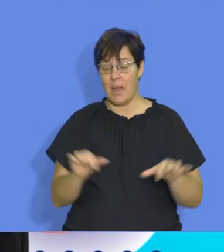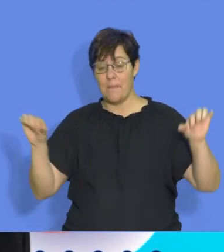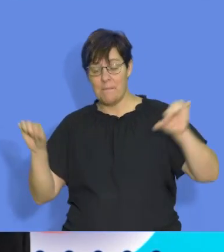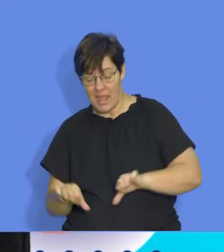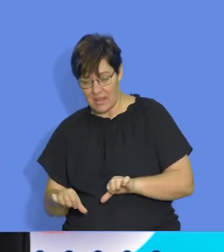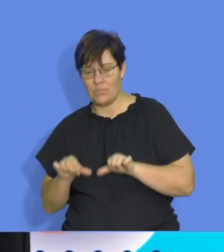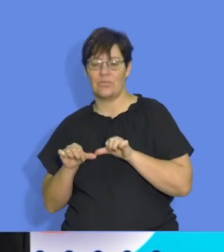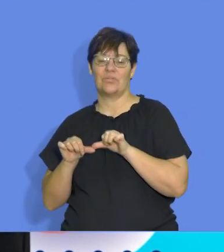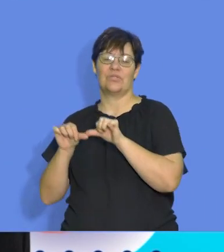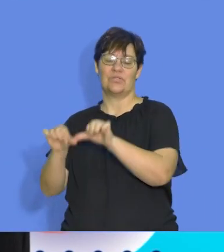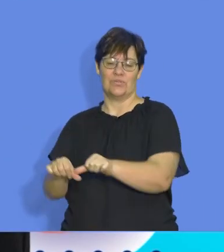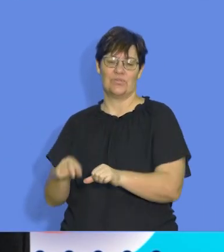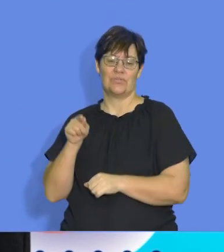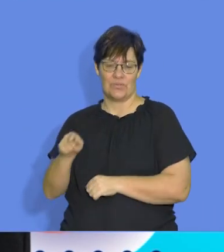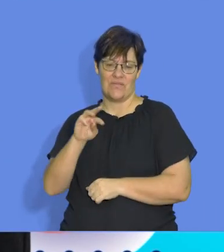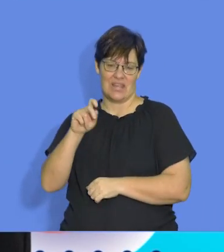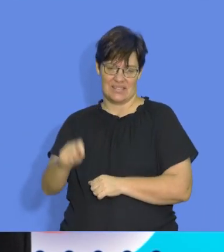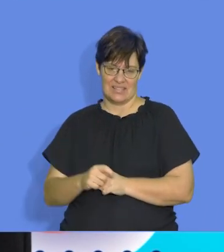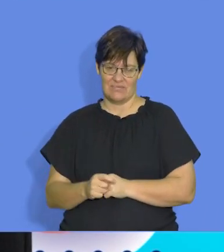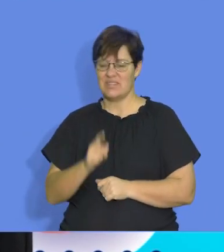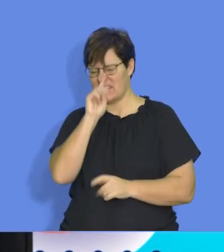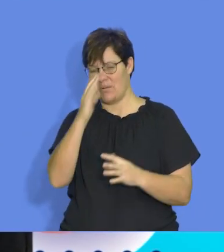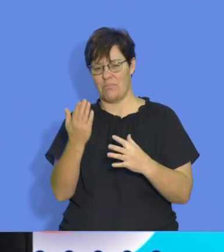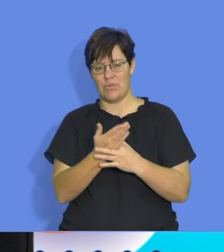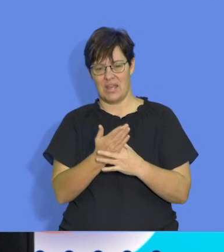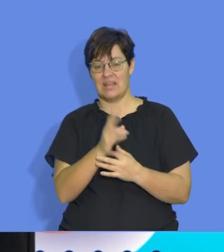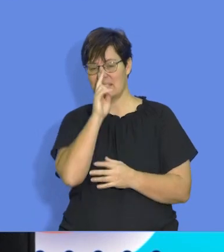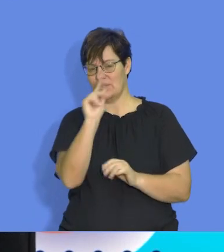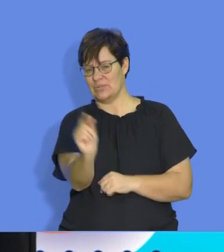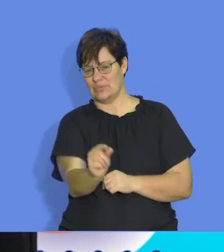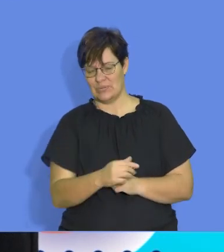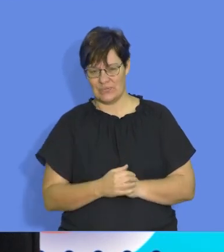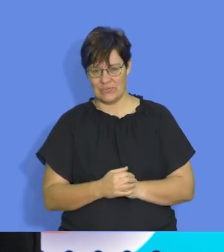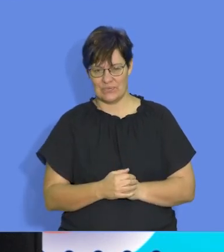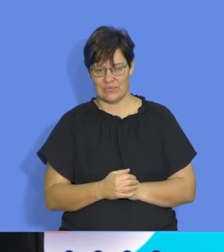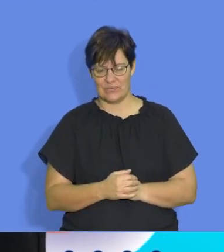with the section on VAT. Let's take a quick break and we'll see you in a jiffy.